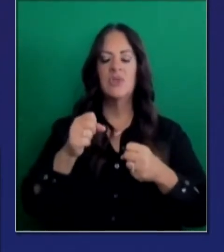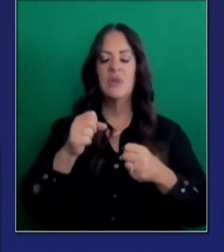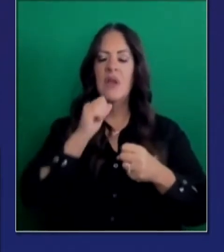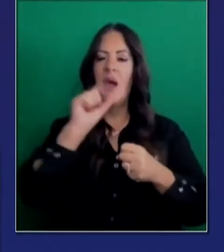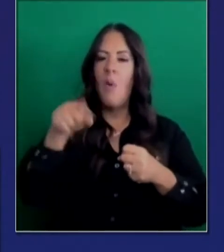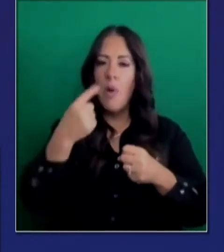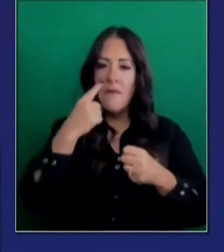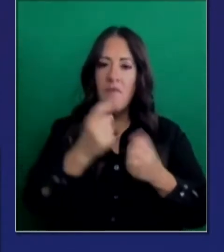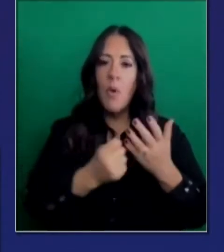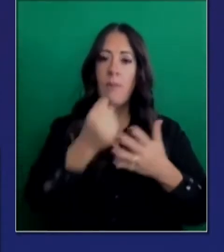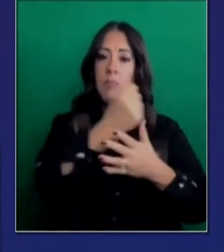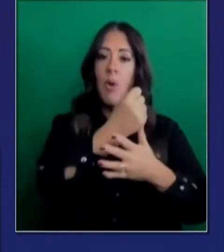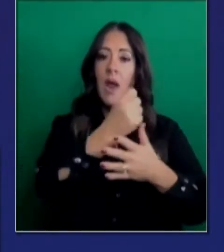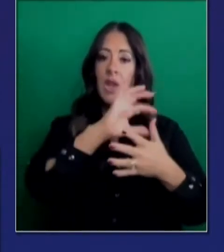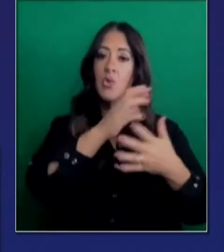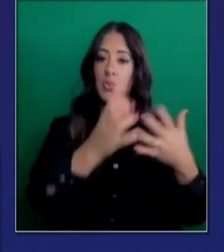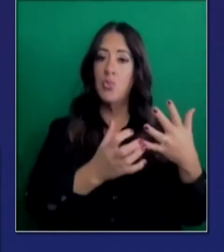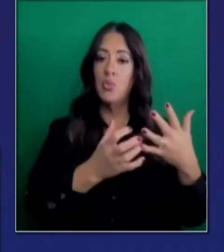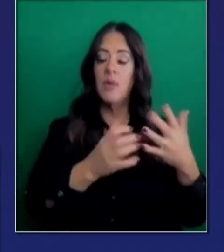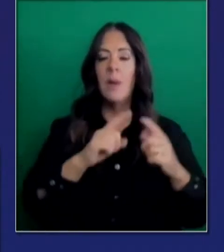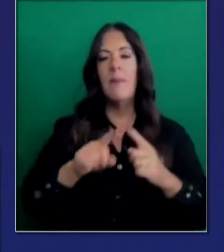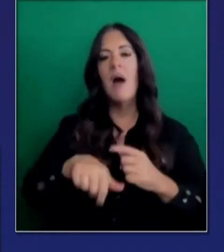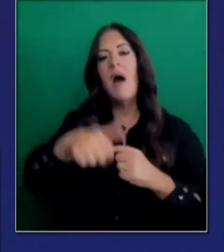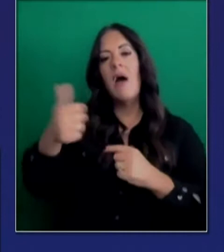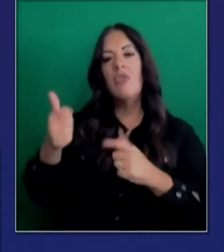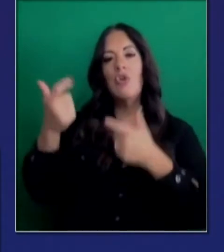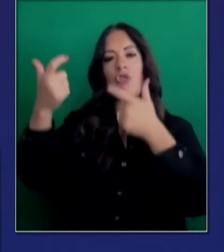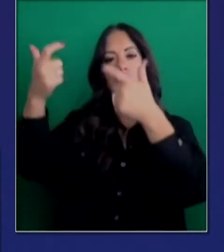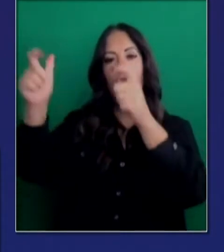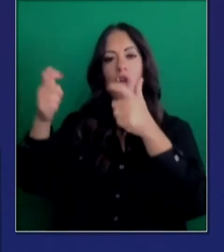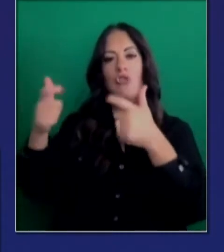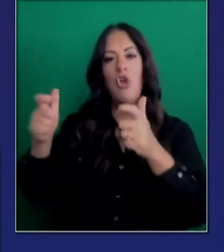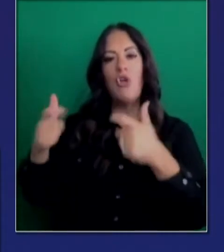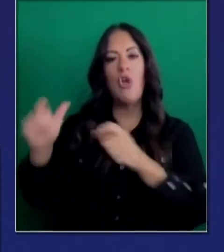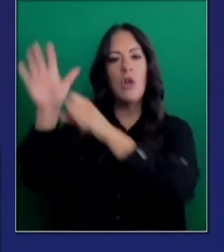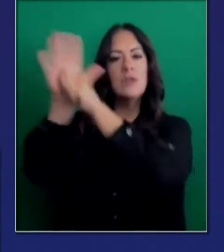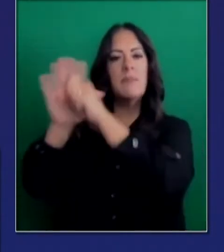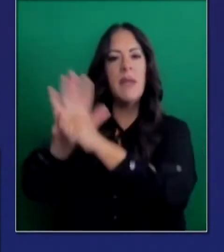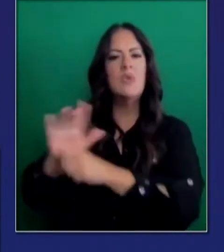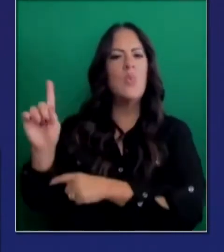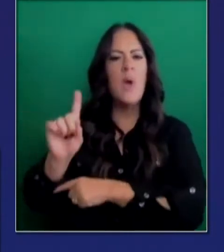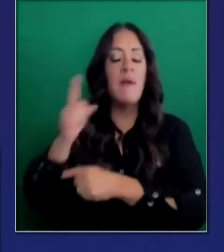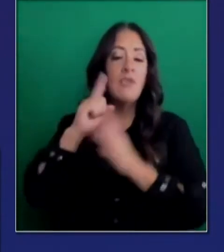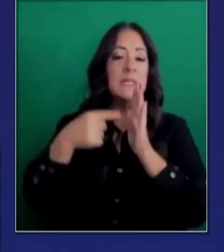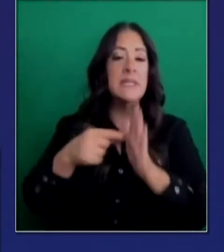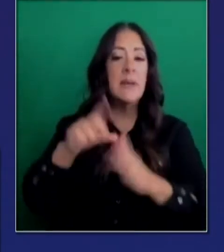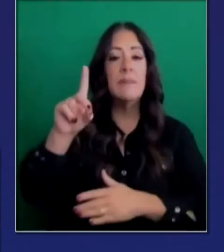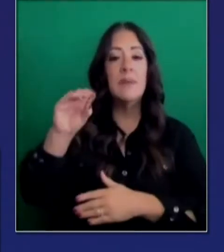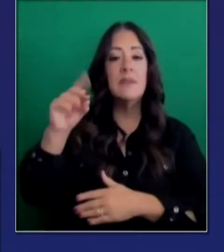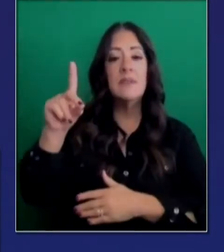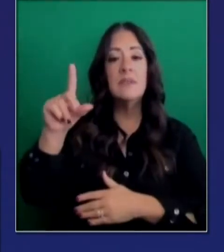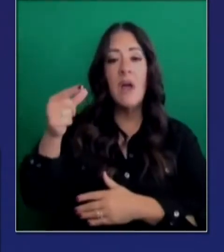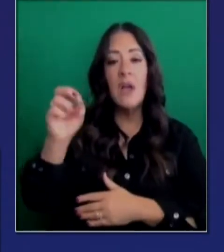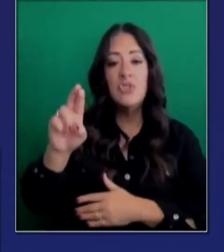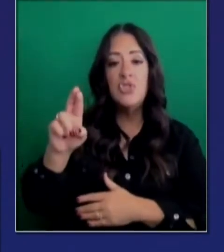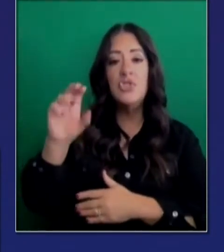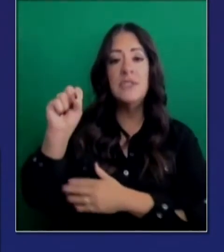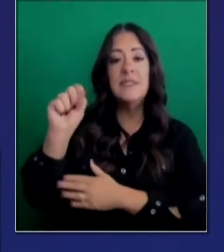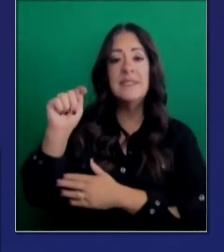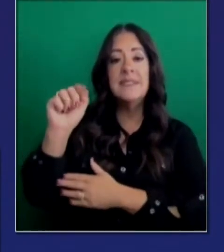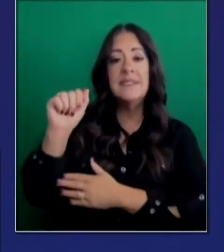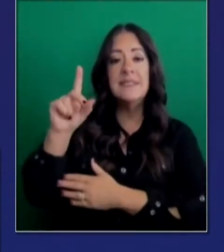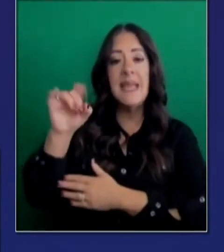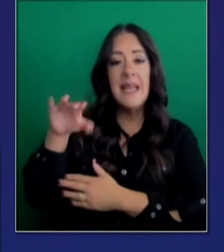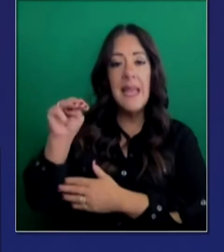opening up large sites to do so, meaning Dodger Stadium, Padres Stadium, Cal Expo, these